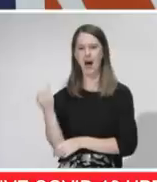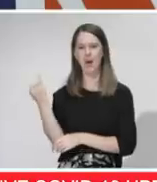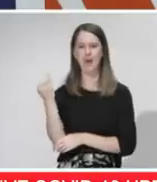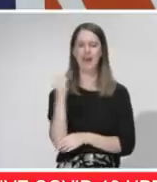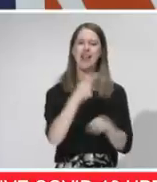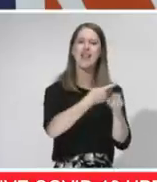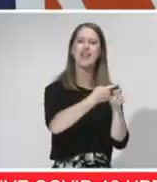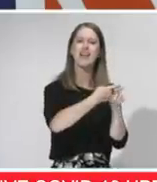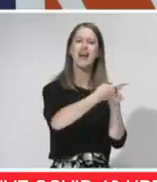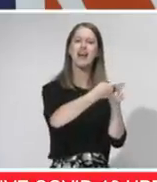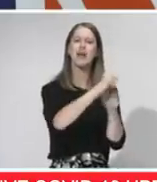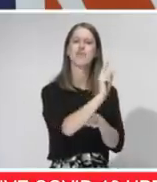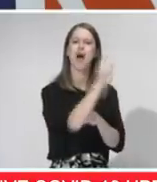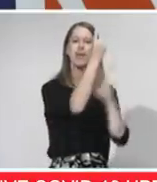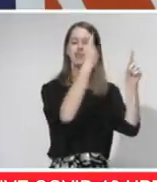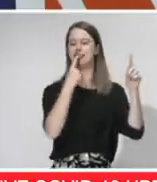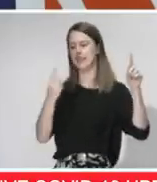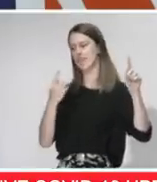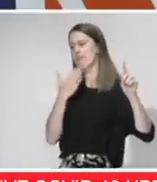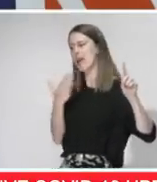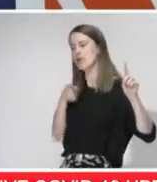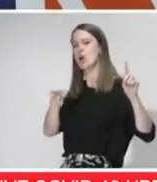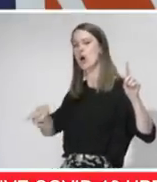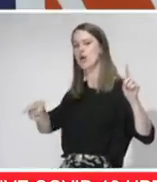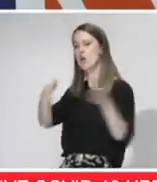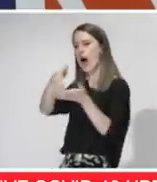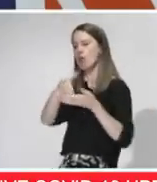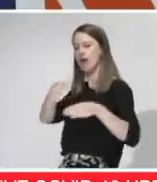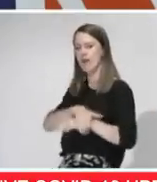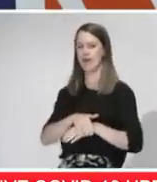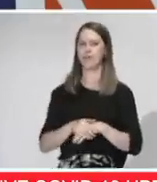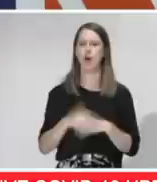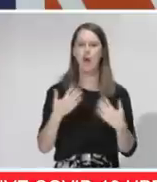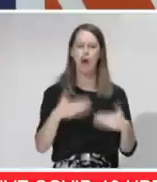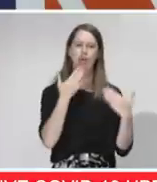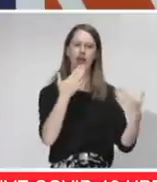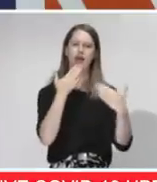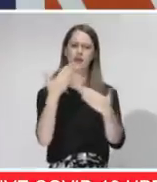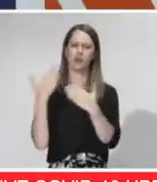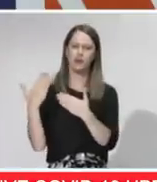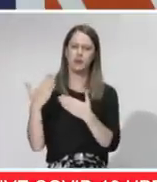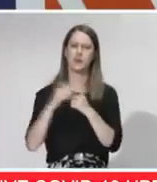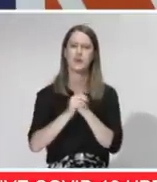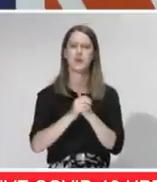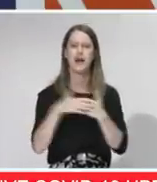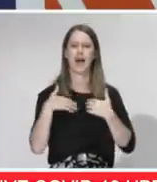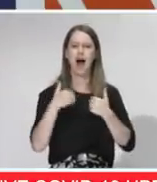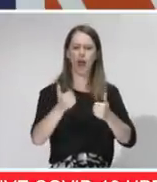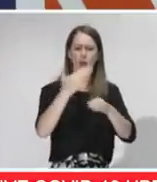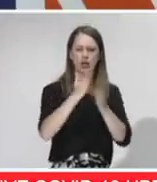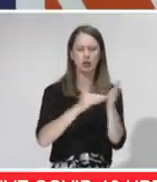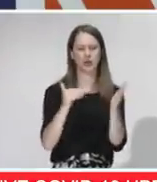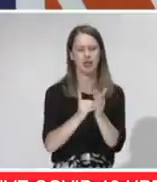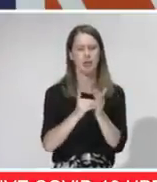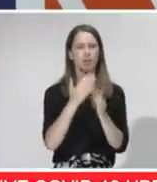Prime Minister Boris Johnson for his recovery. We have thanked our frontline health workers in New Zealand many times,